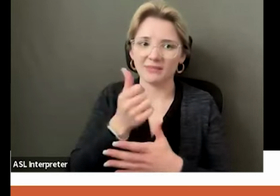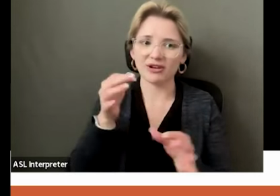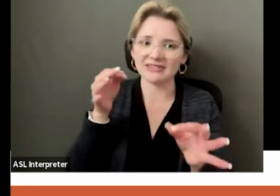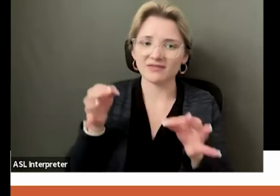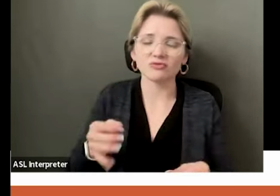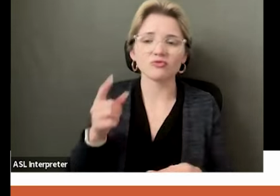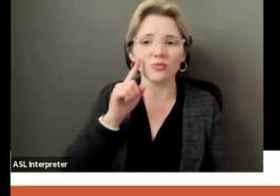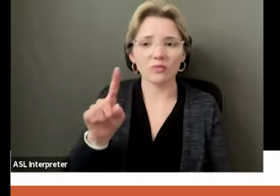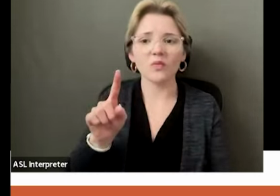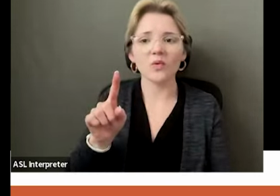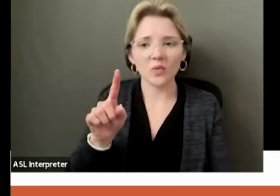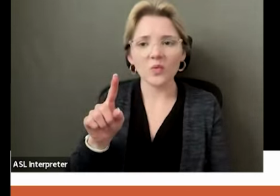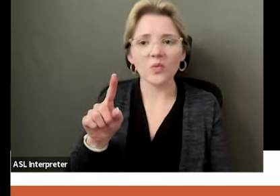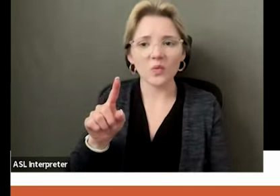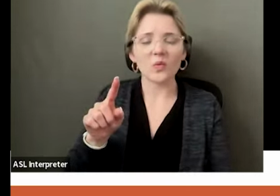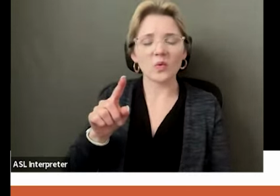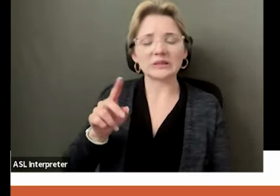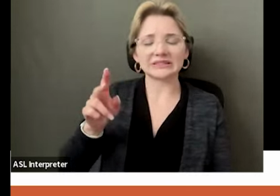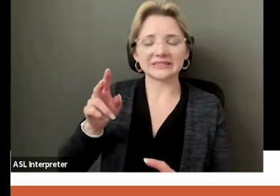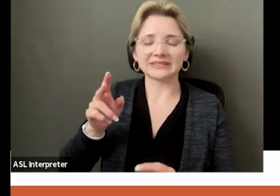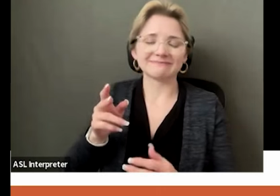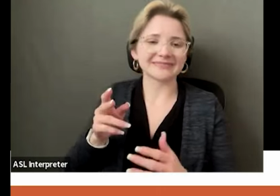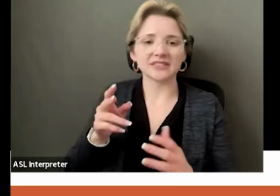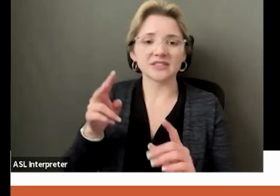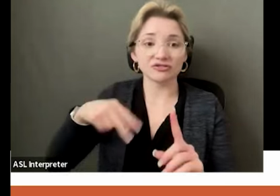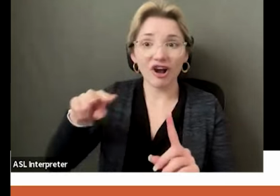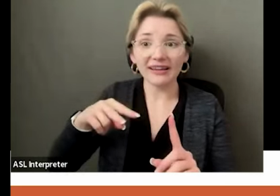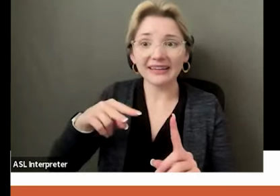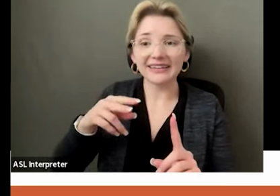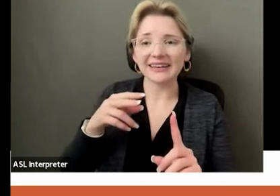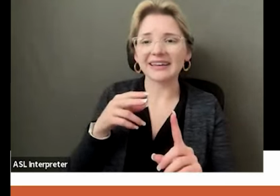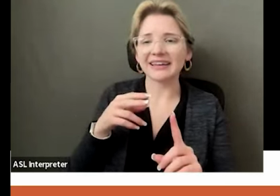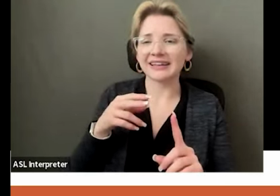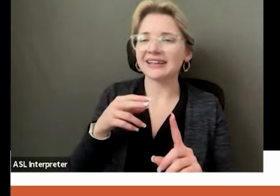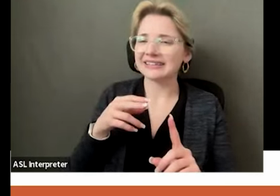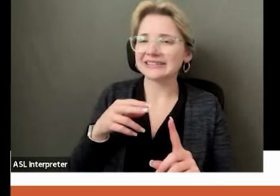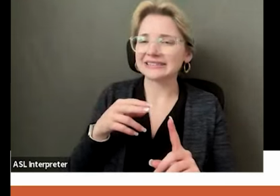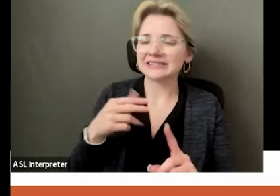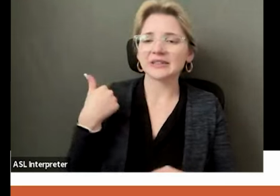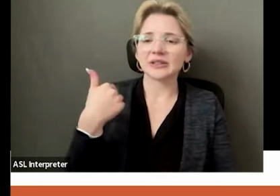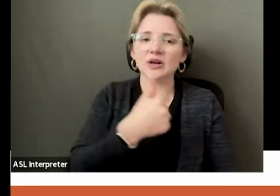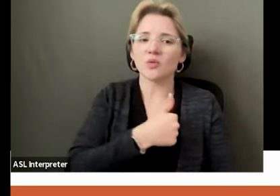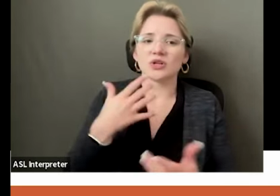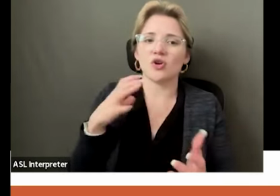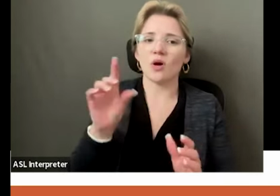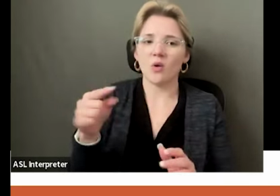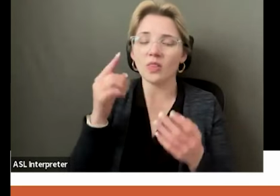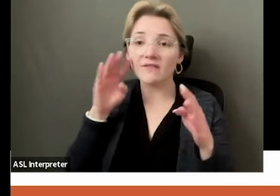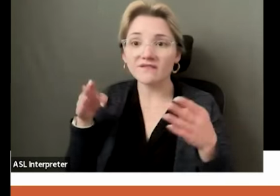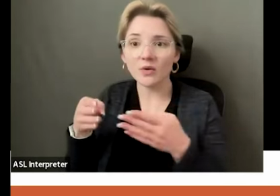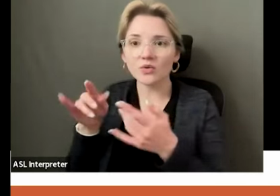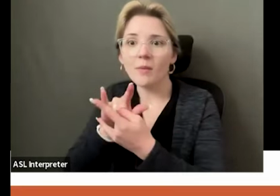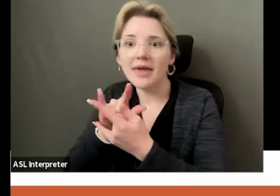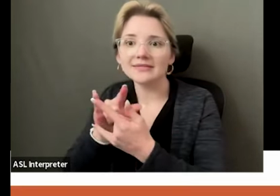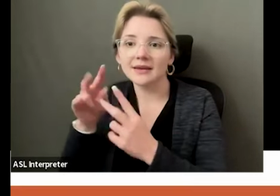dating violence under VAWA, but we have seen an expansion of that to move just outside of intimate partner violence as well, particularly